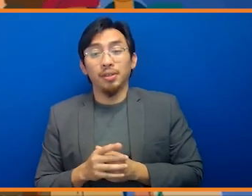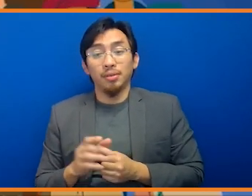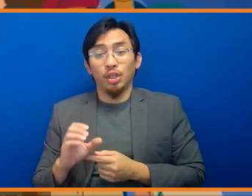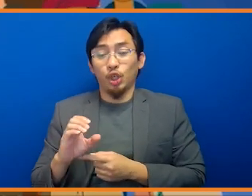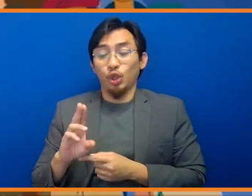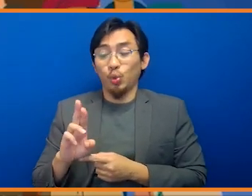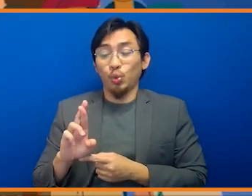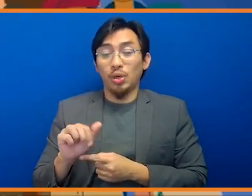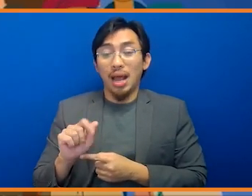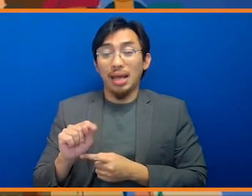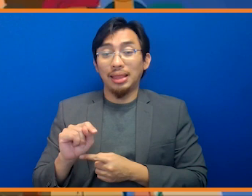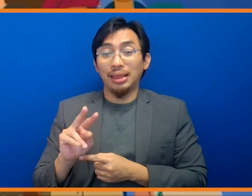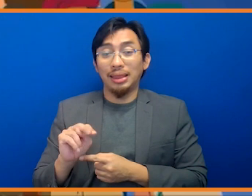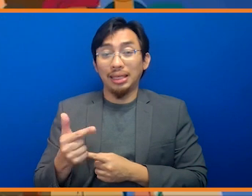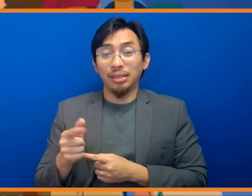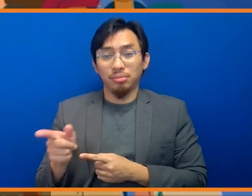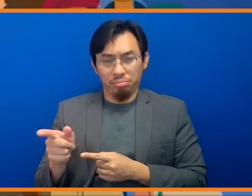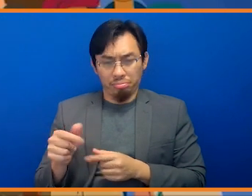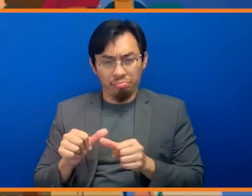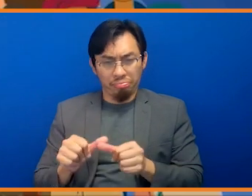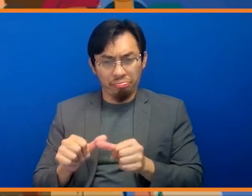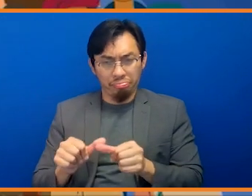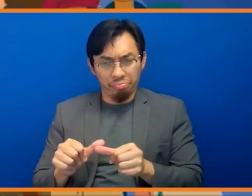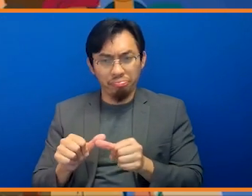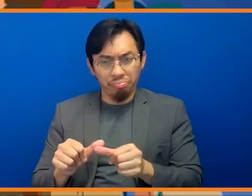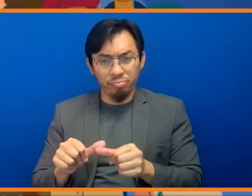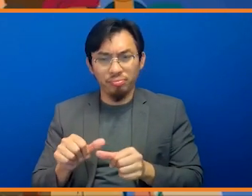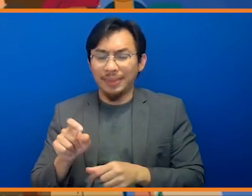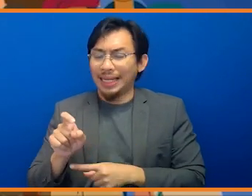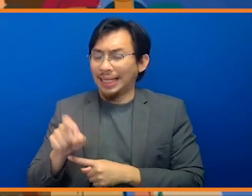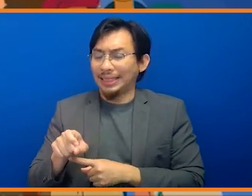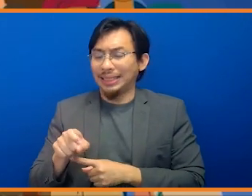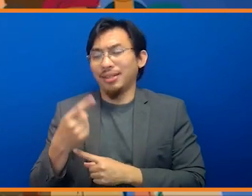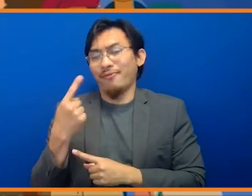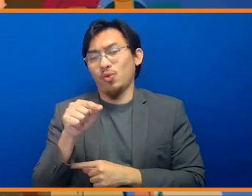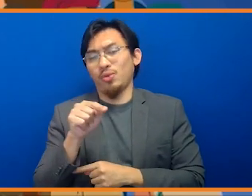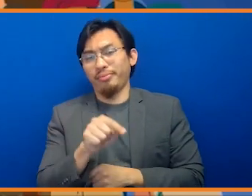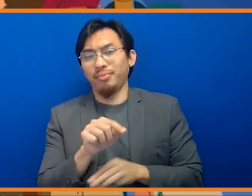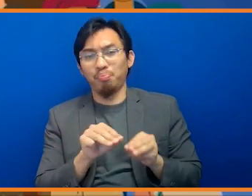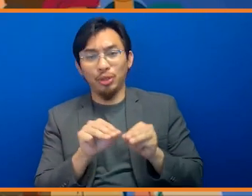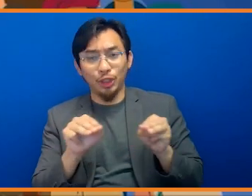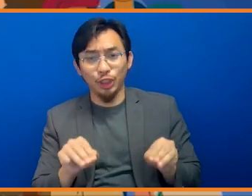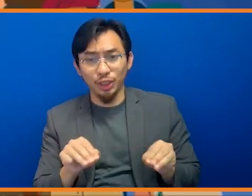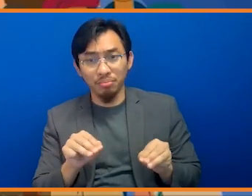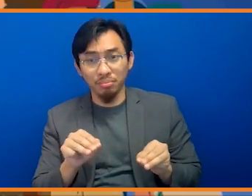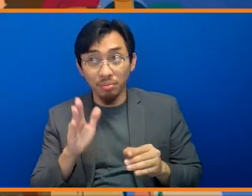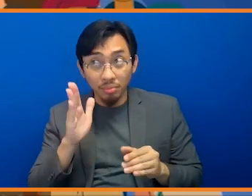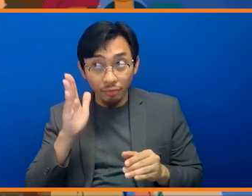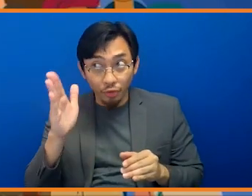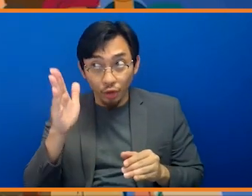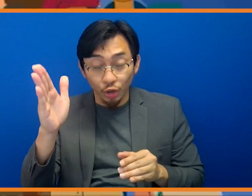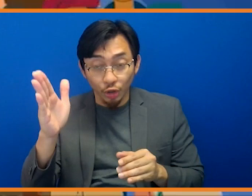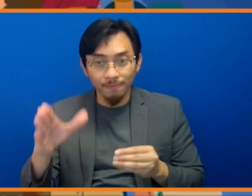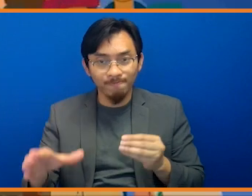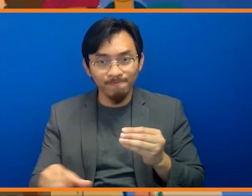Curating the narrative will continue to be necessary for the museum to develop its function in the future.